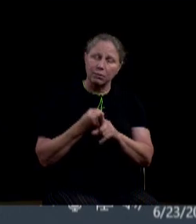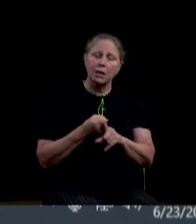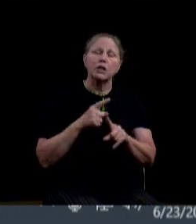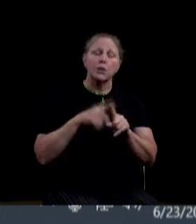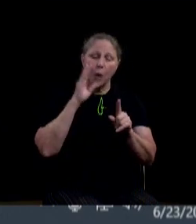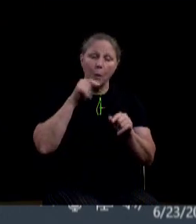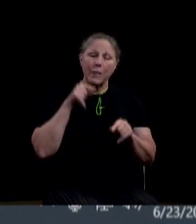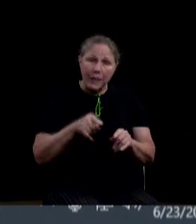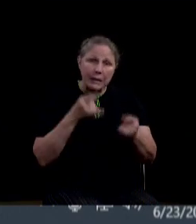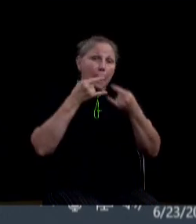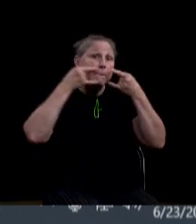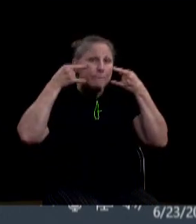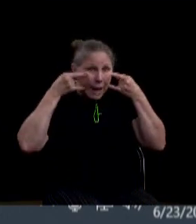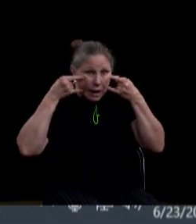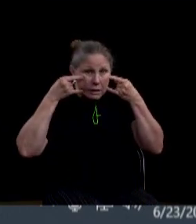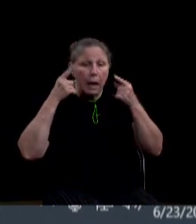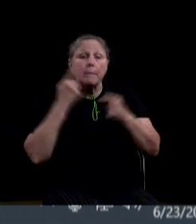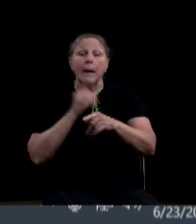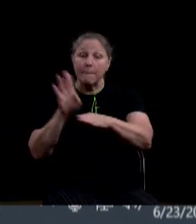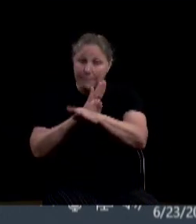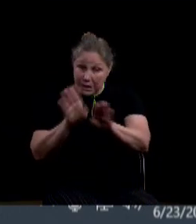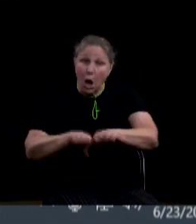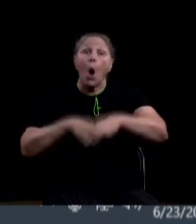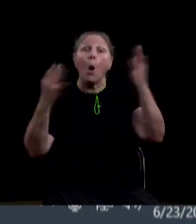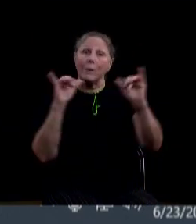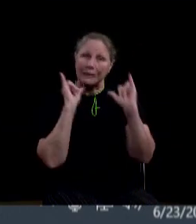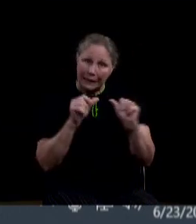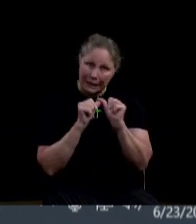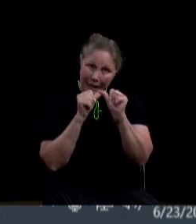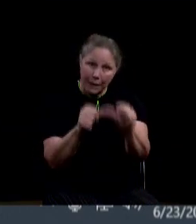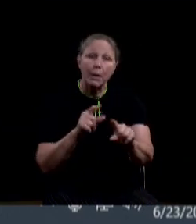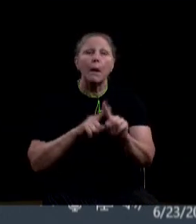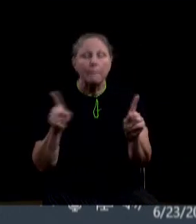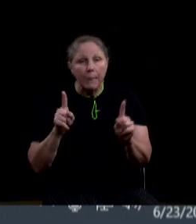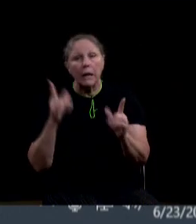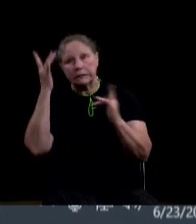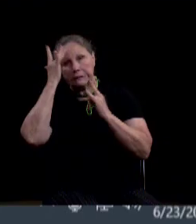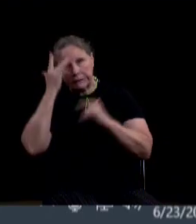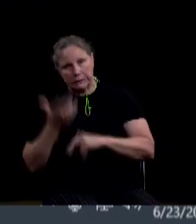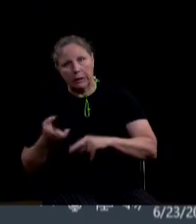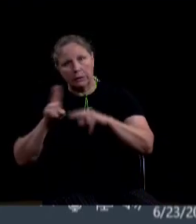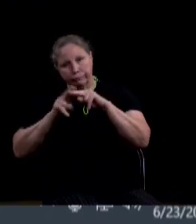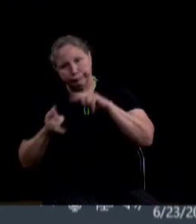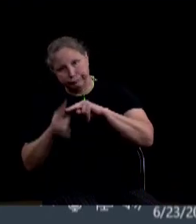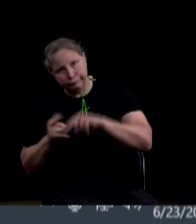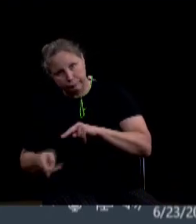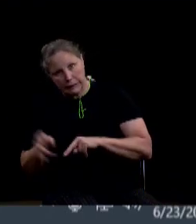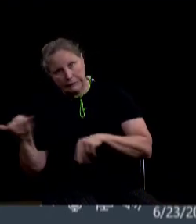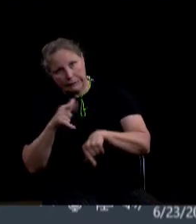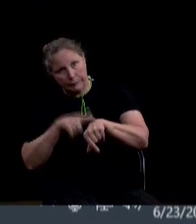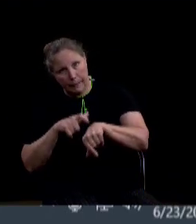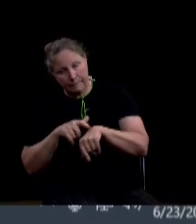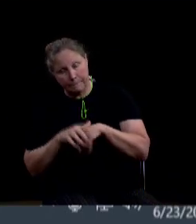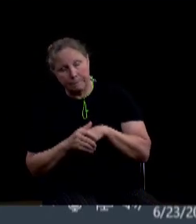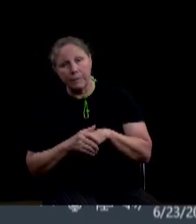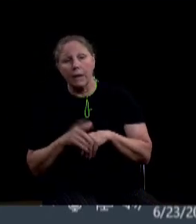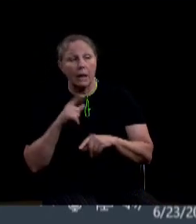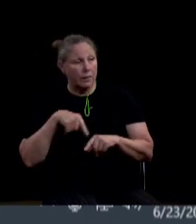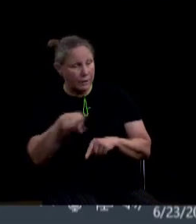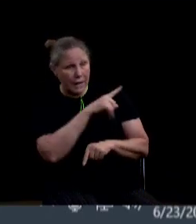and really slow down the spread of COVID-19. You know, as my fellow council members, my previous council members have said, you know,